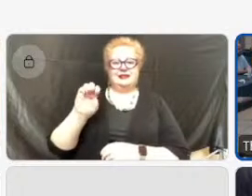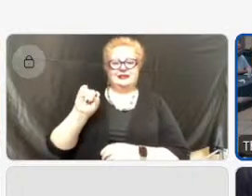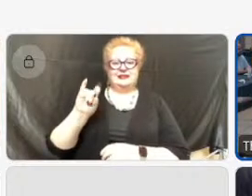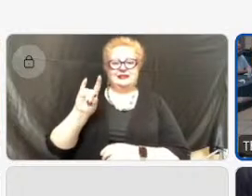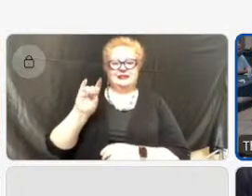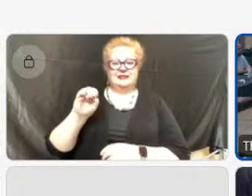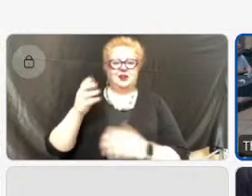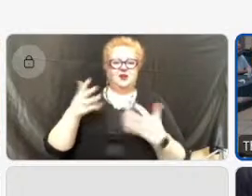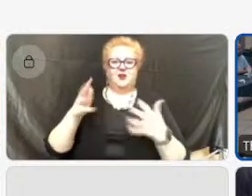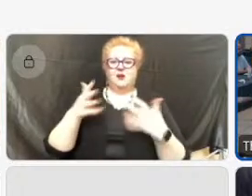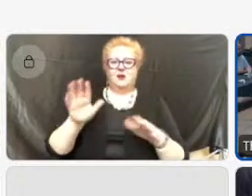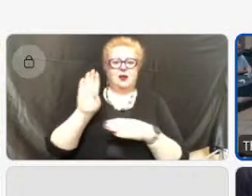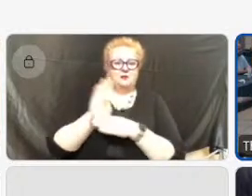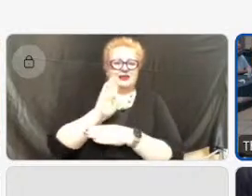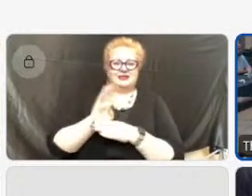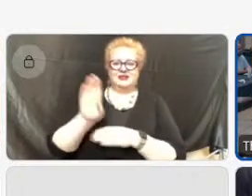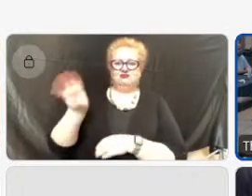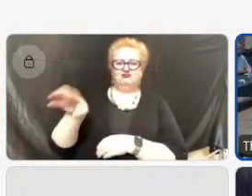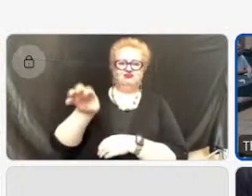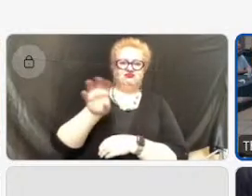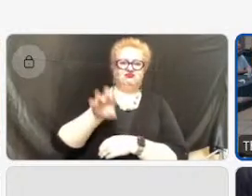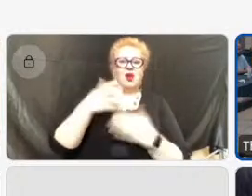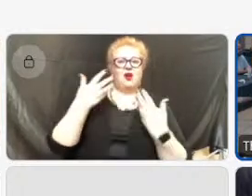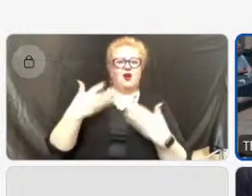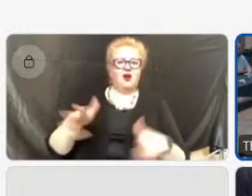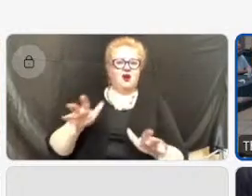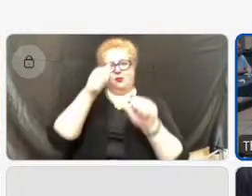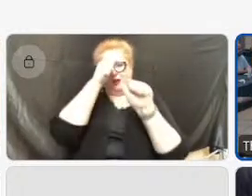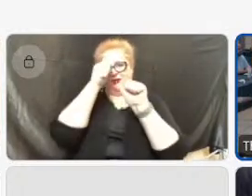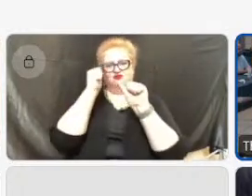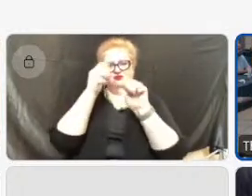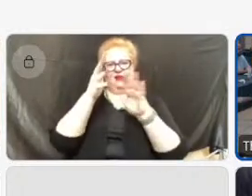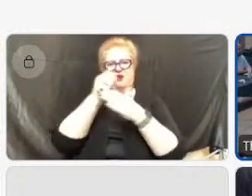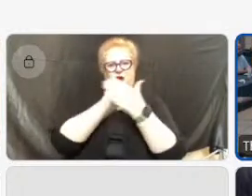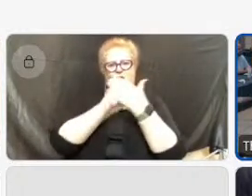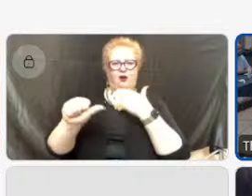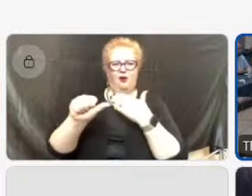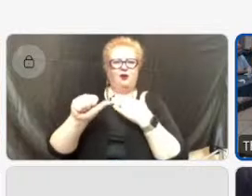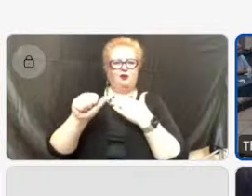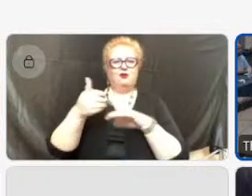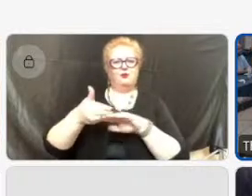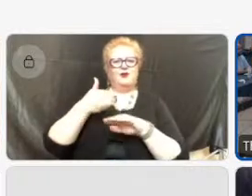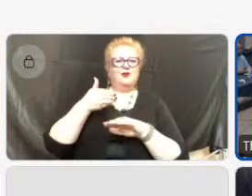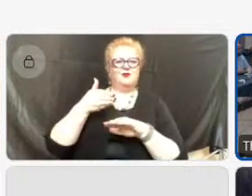were grandfathered in before the city kind of took over that area.